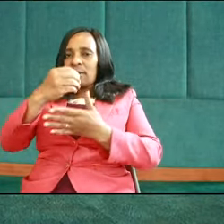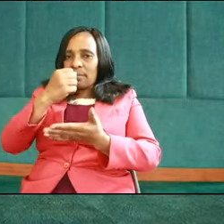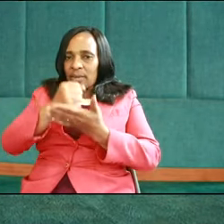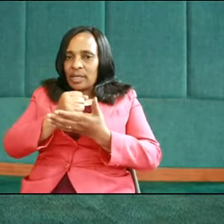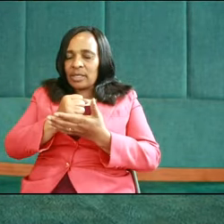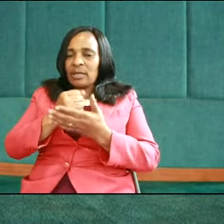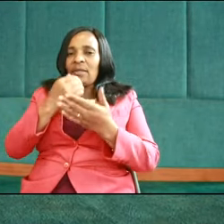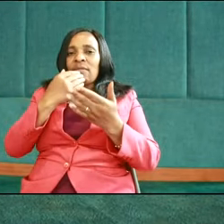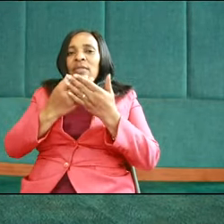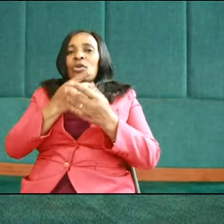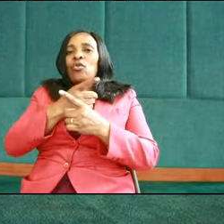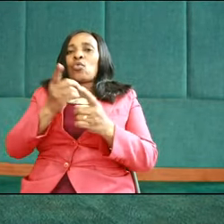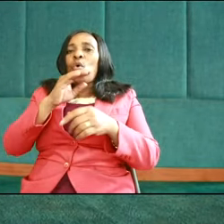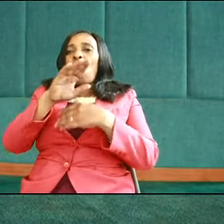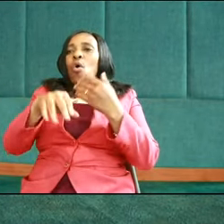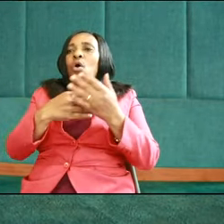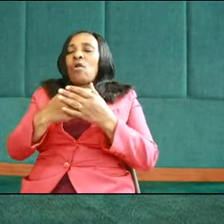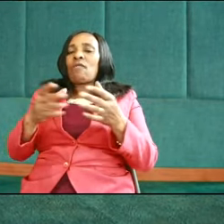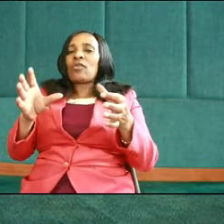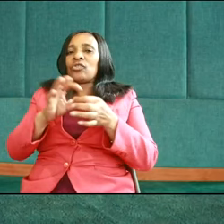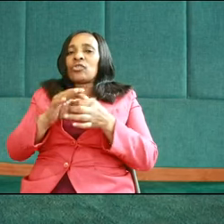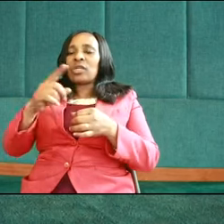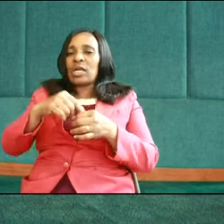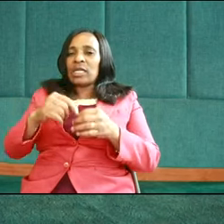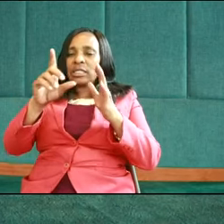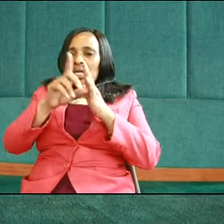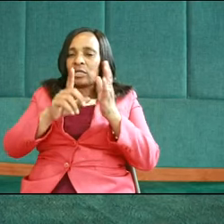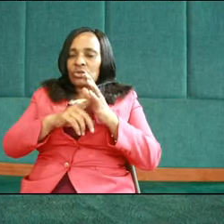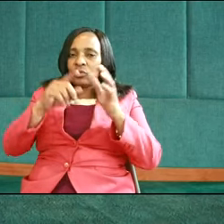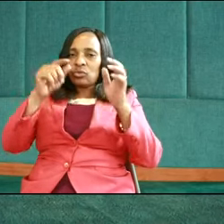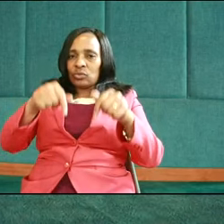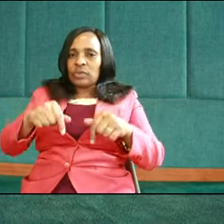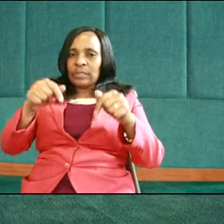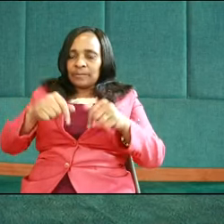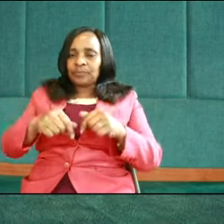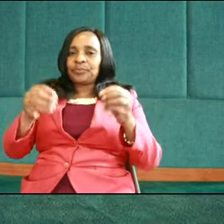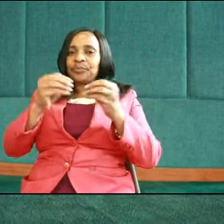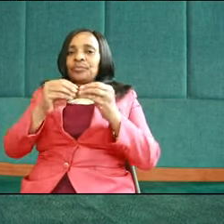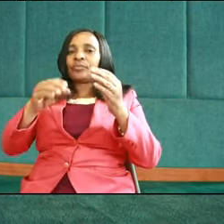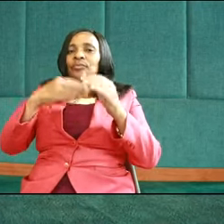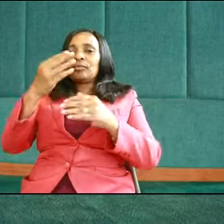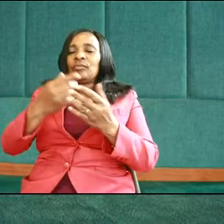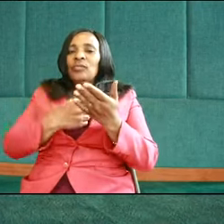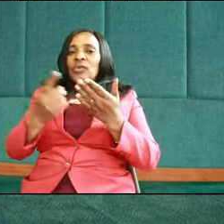Thank you all for joining us in our lesson today. We'll meet again